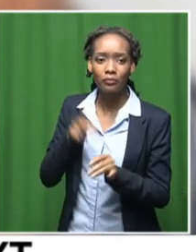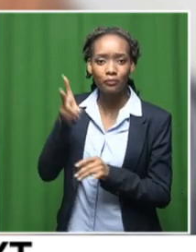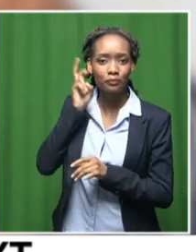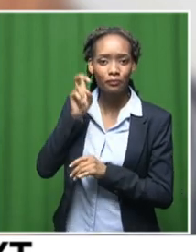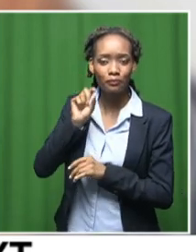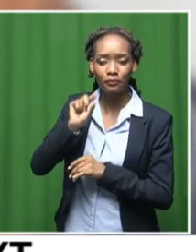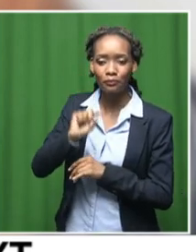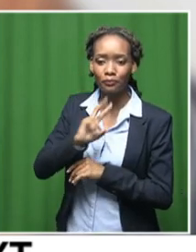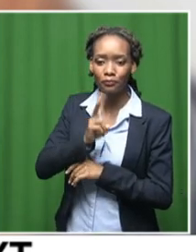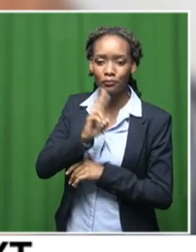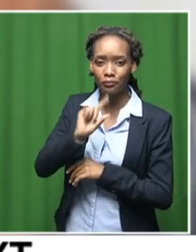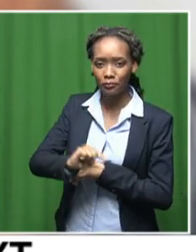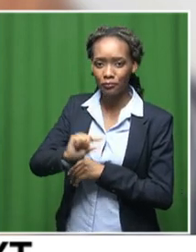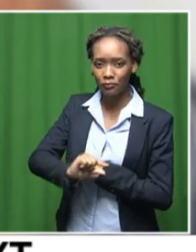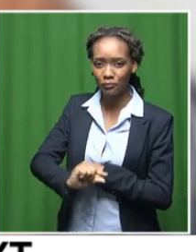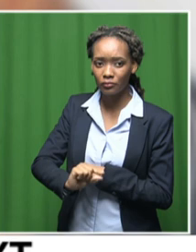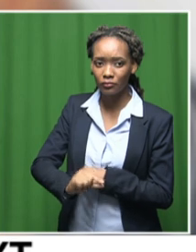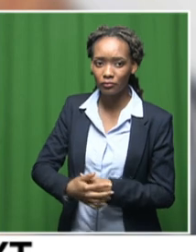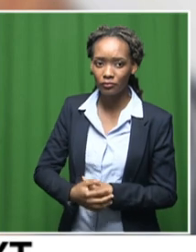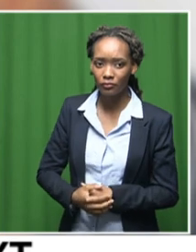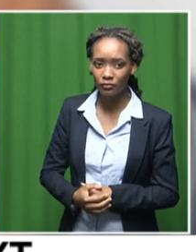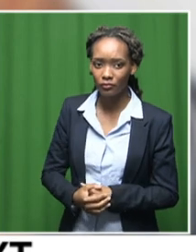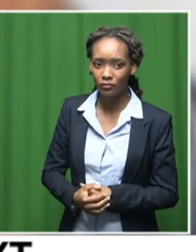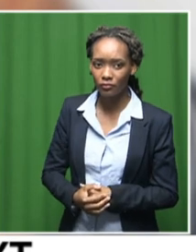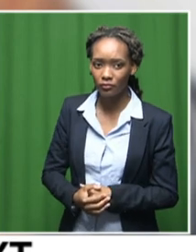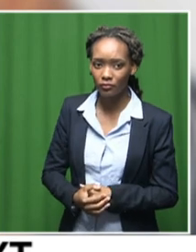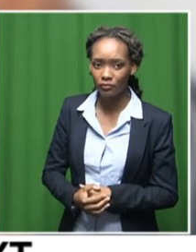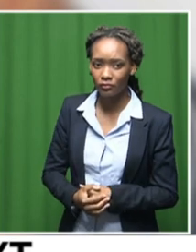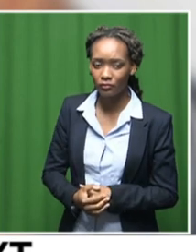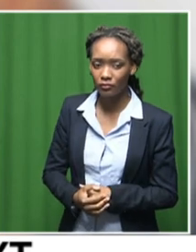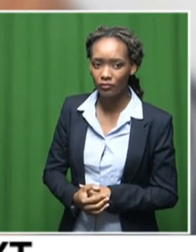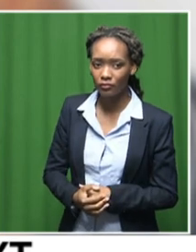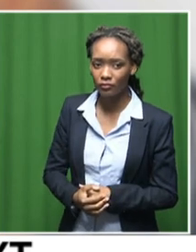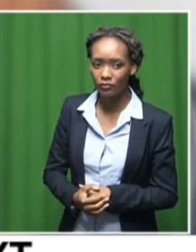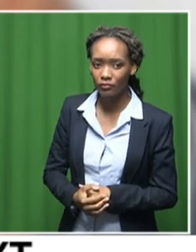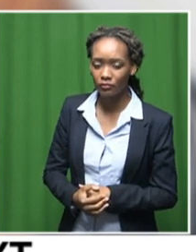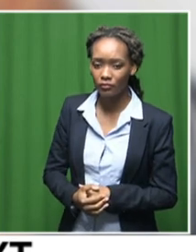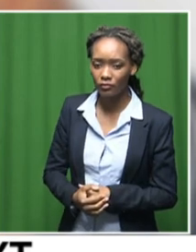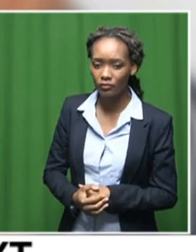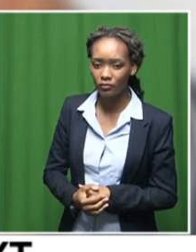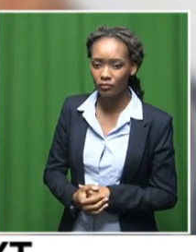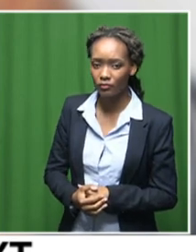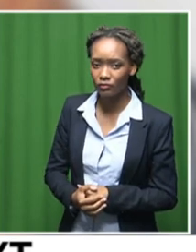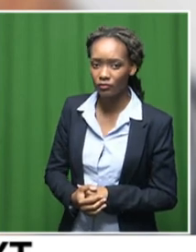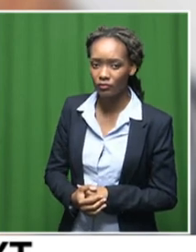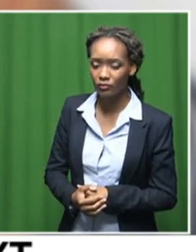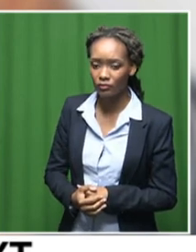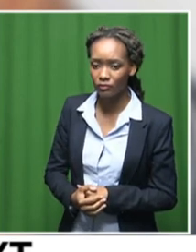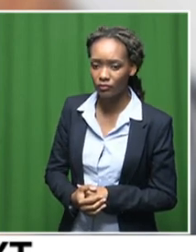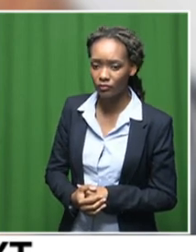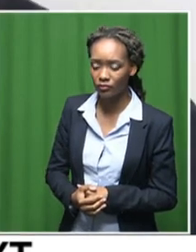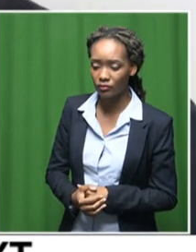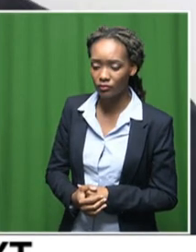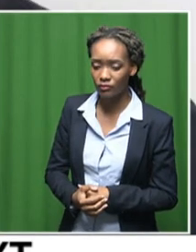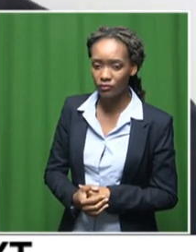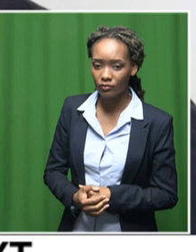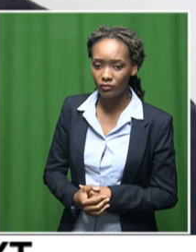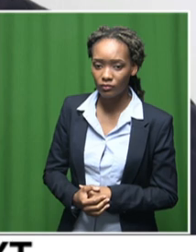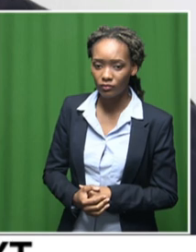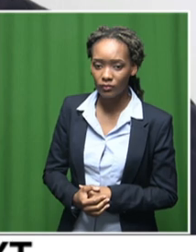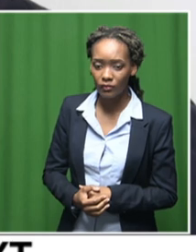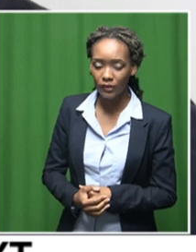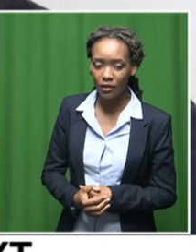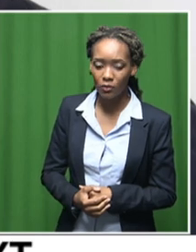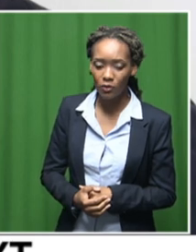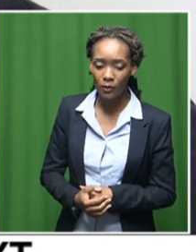about how we connect with and how we find one another. How to support one another to be where they want to be. But